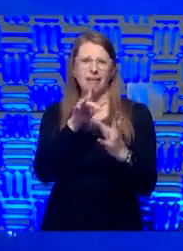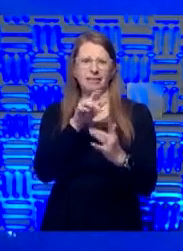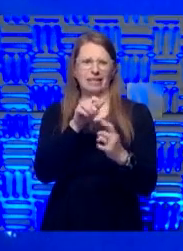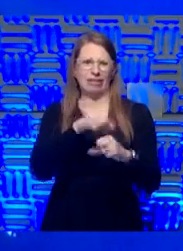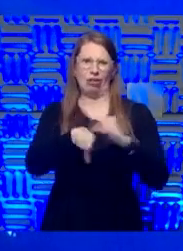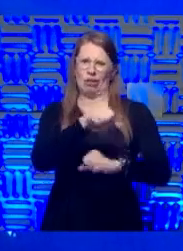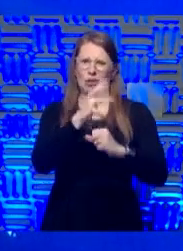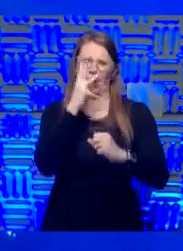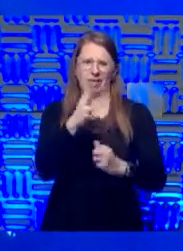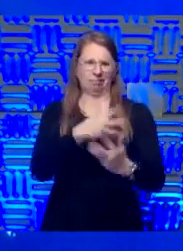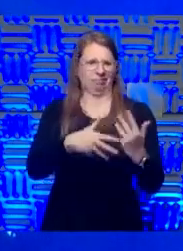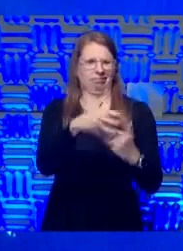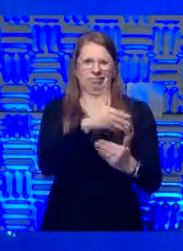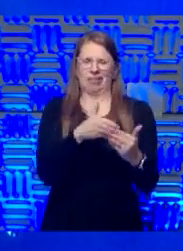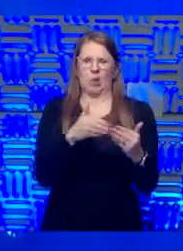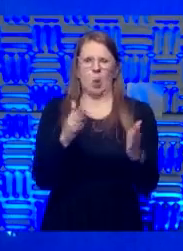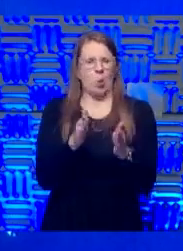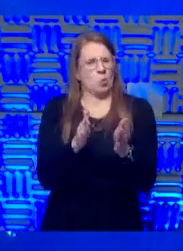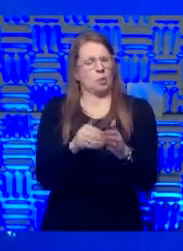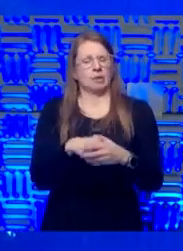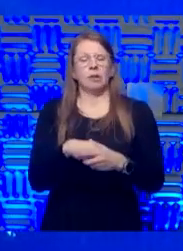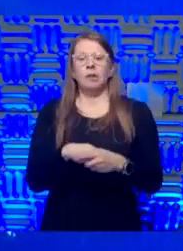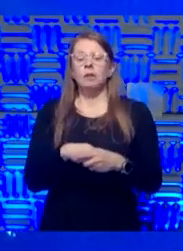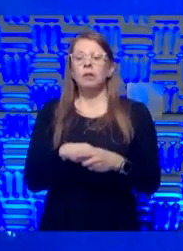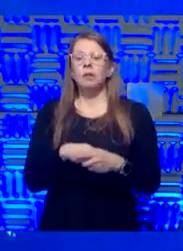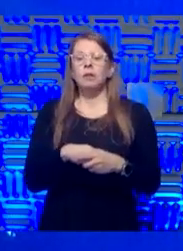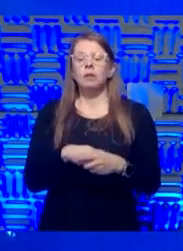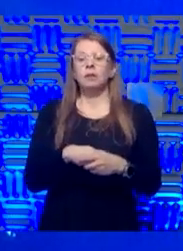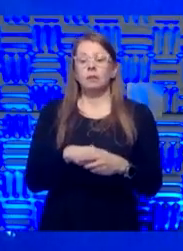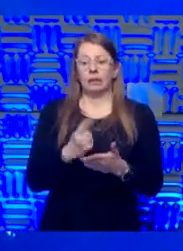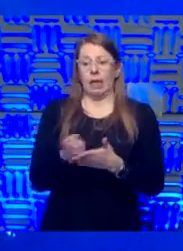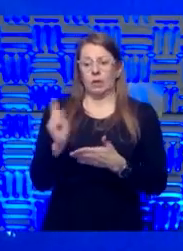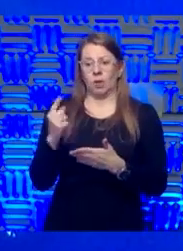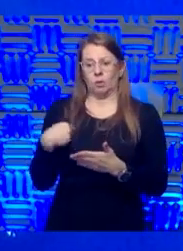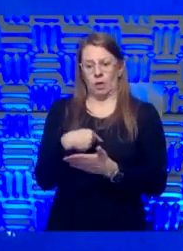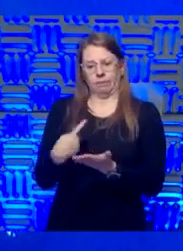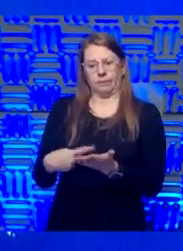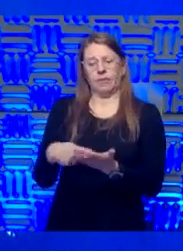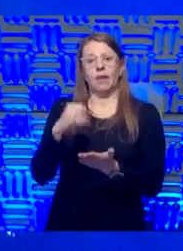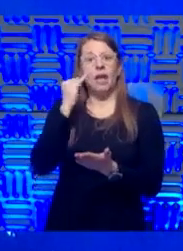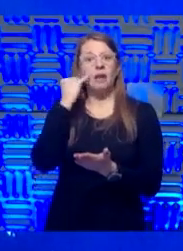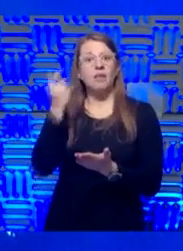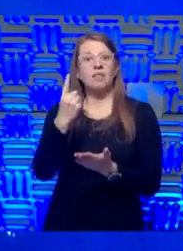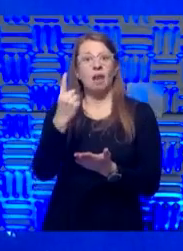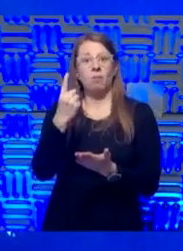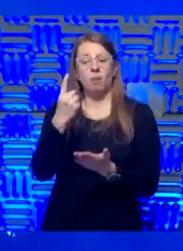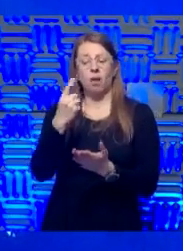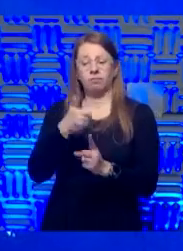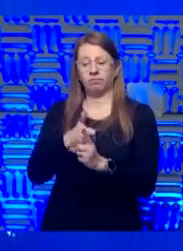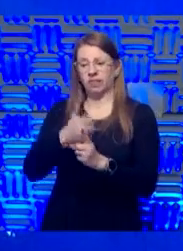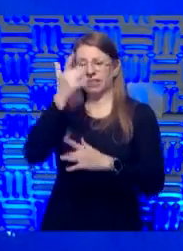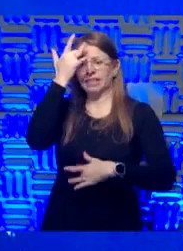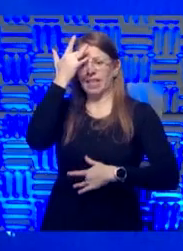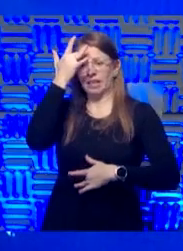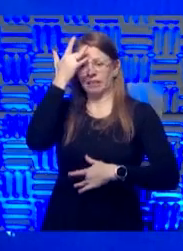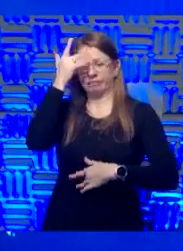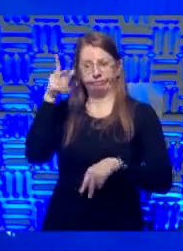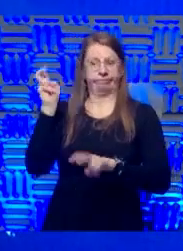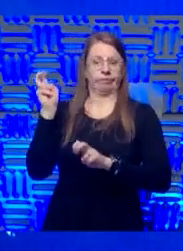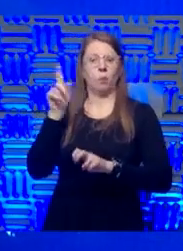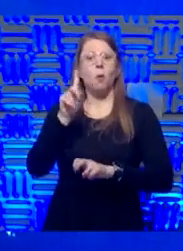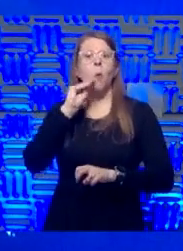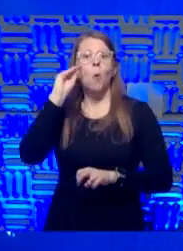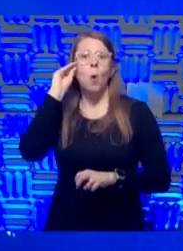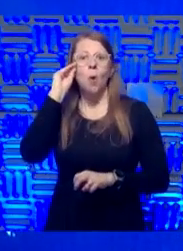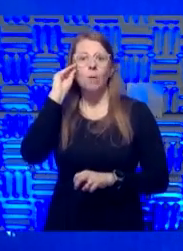so, we spoke last week, Dave, about whether or not if somebody has a sick person at home, because to me